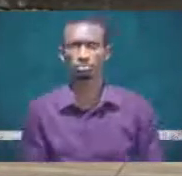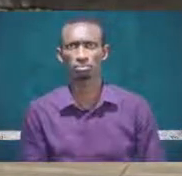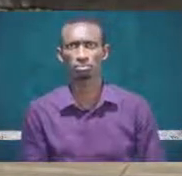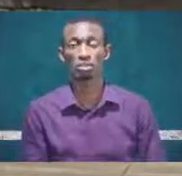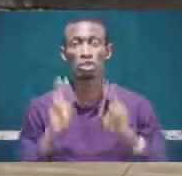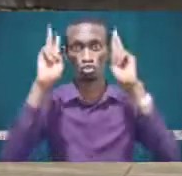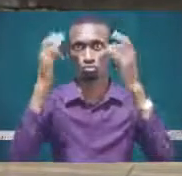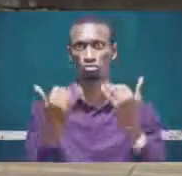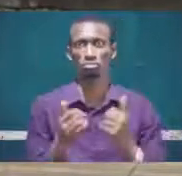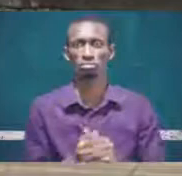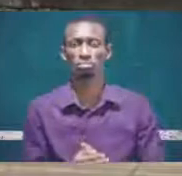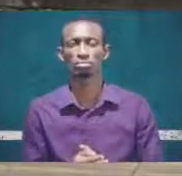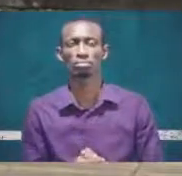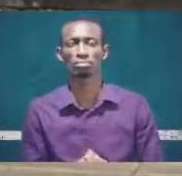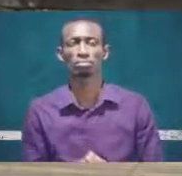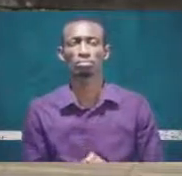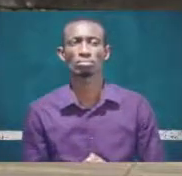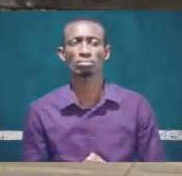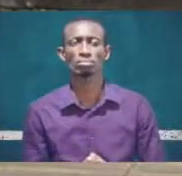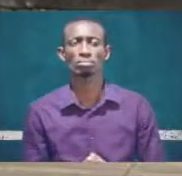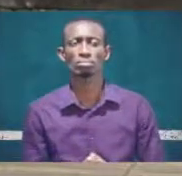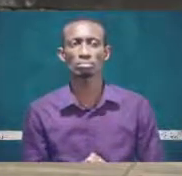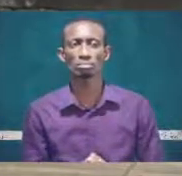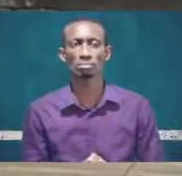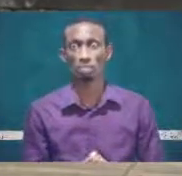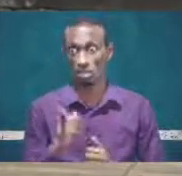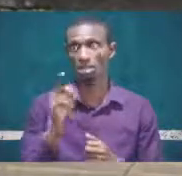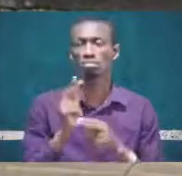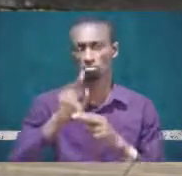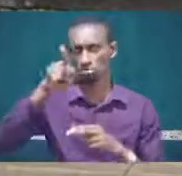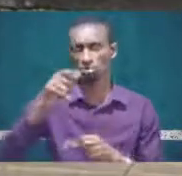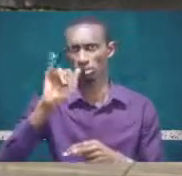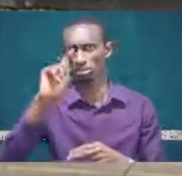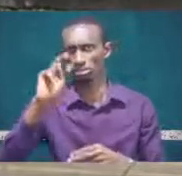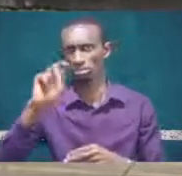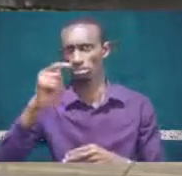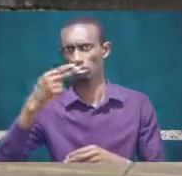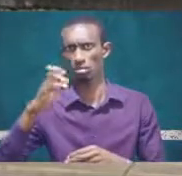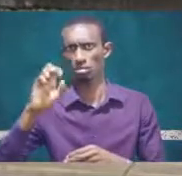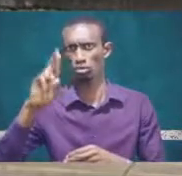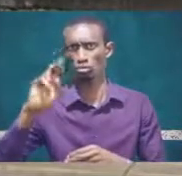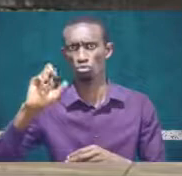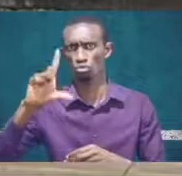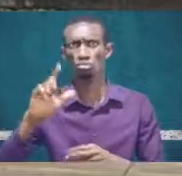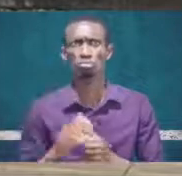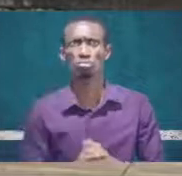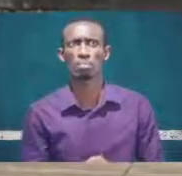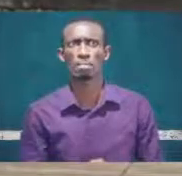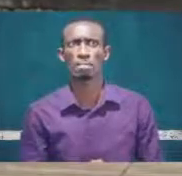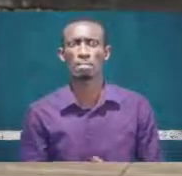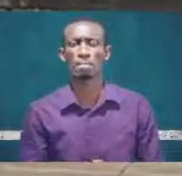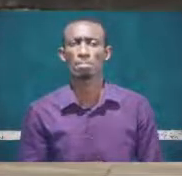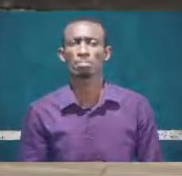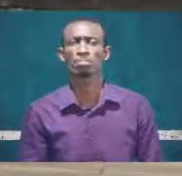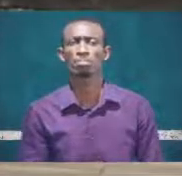lesson. Still is integral this form,